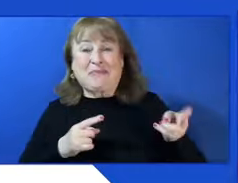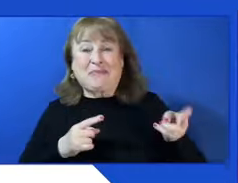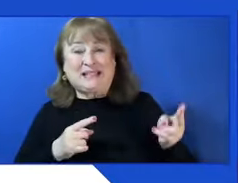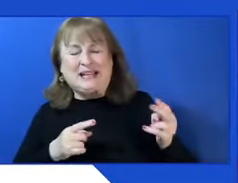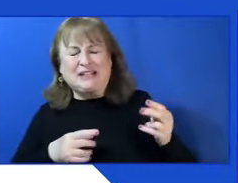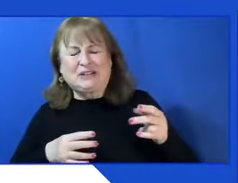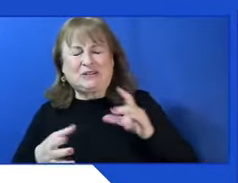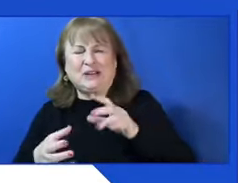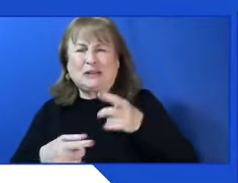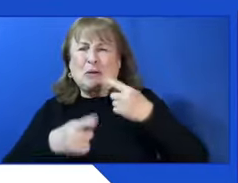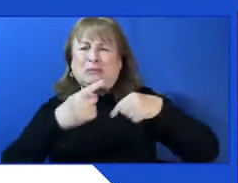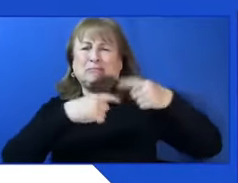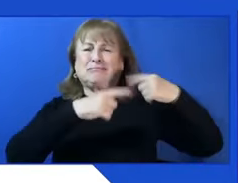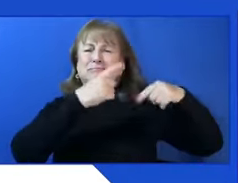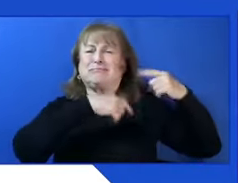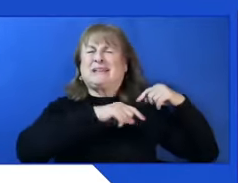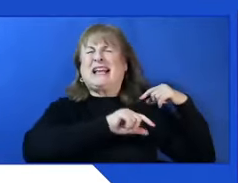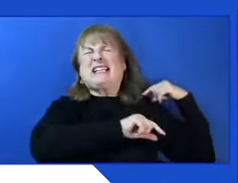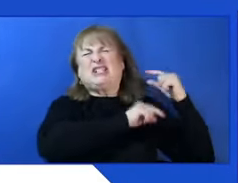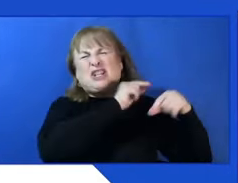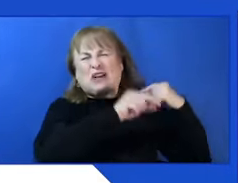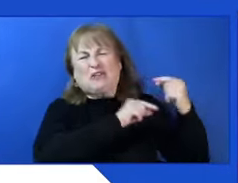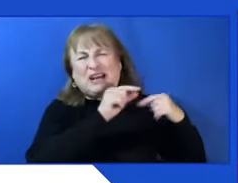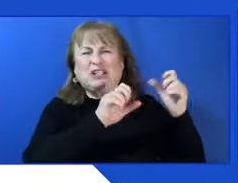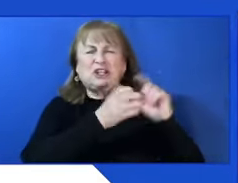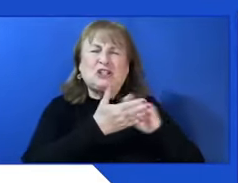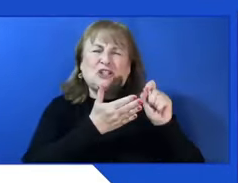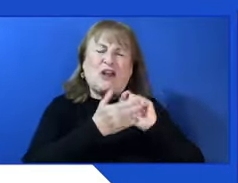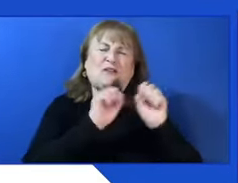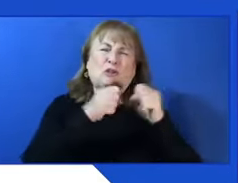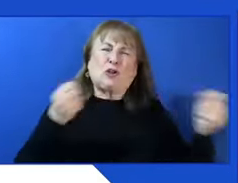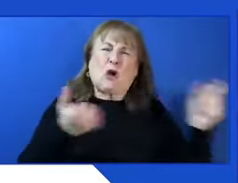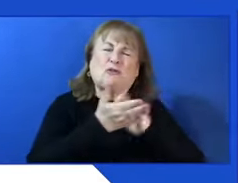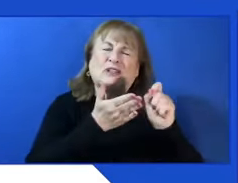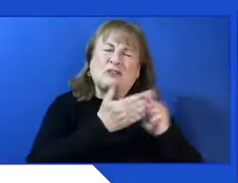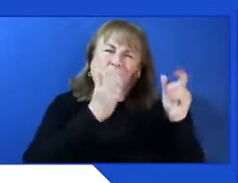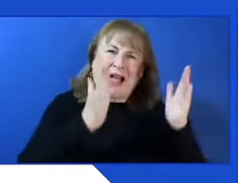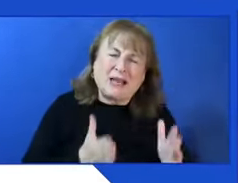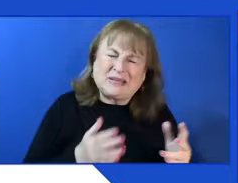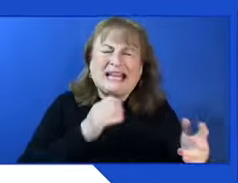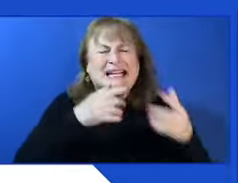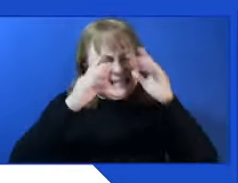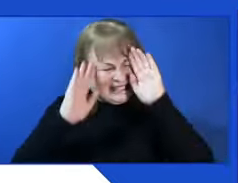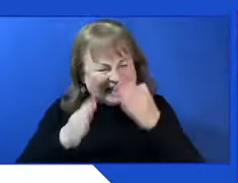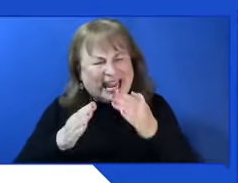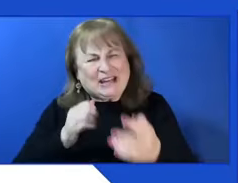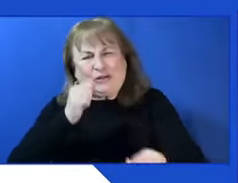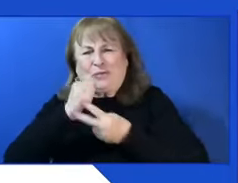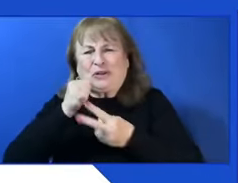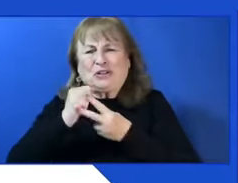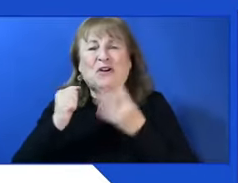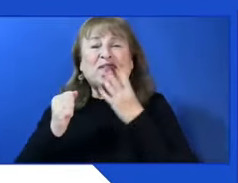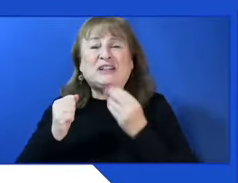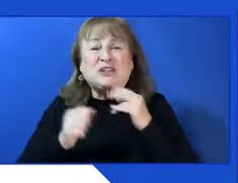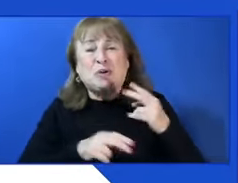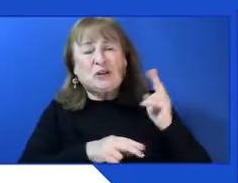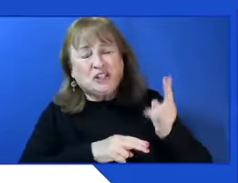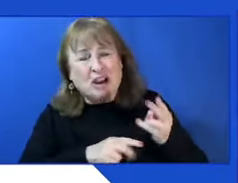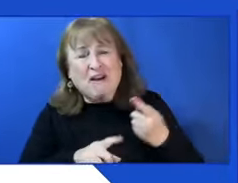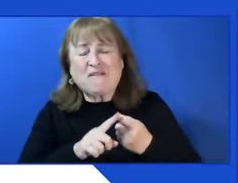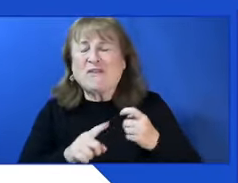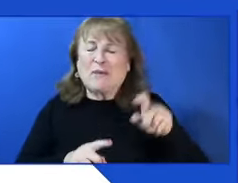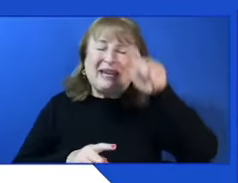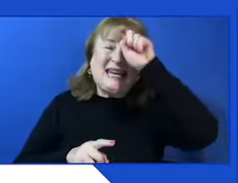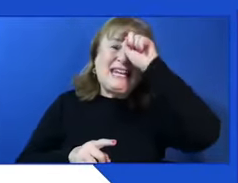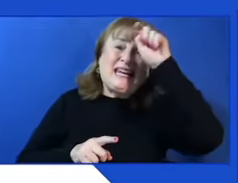traces generations of Torah scribes dedicated to preserving Jewish heritage. From